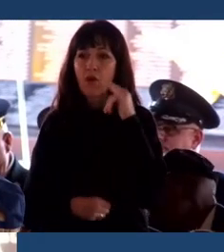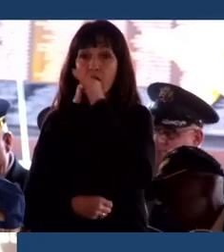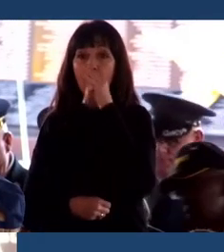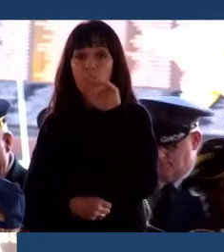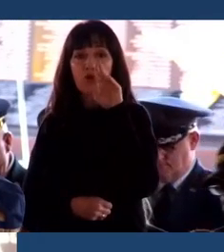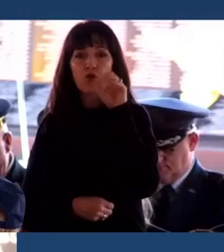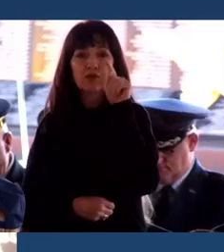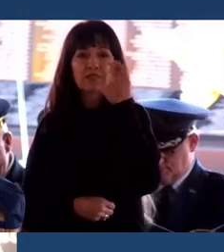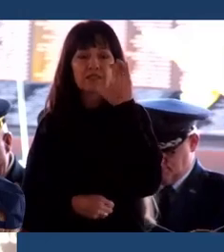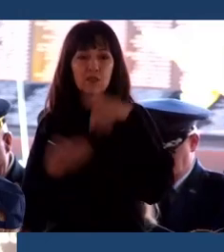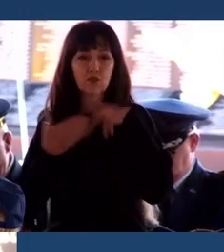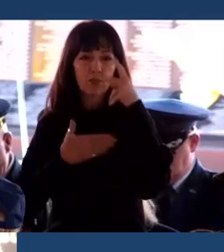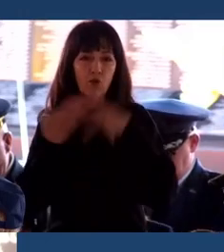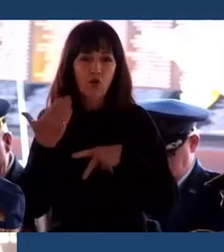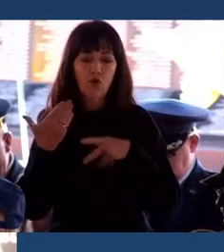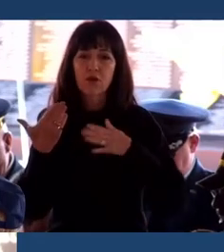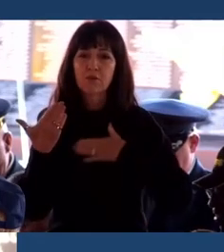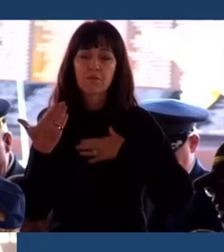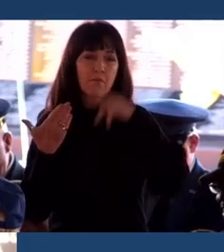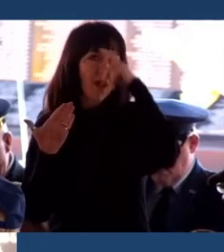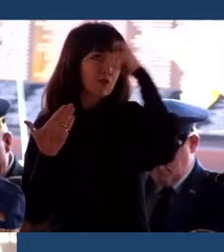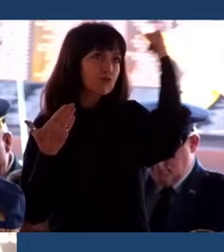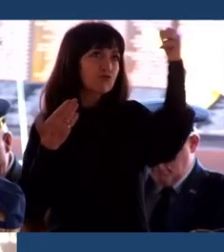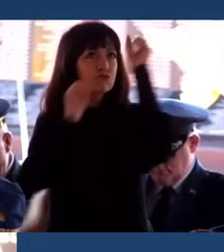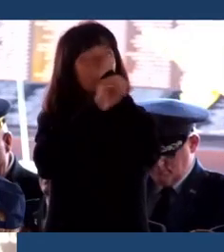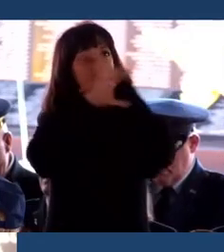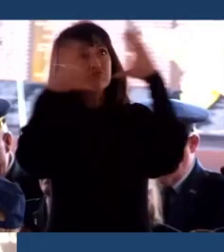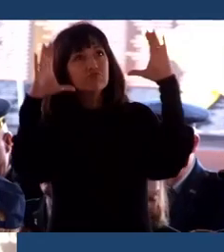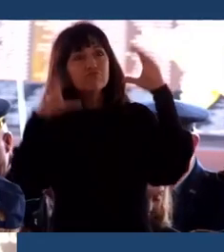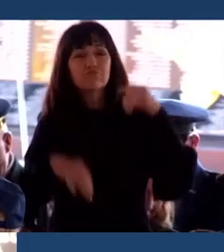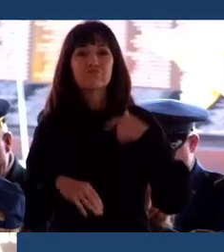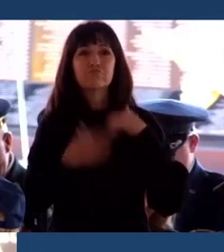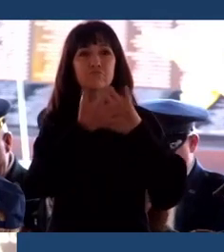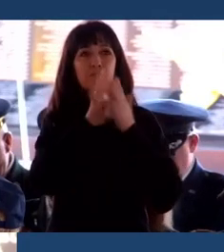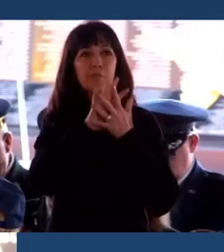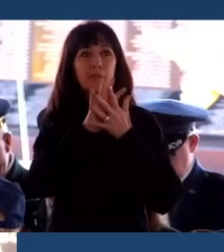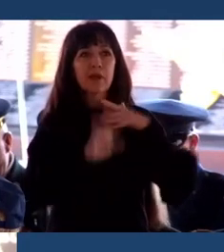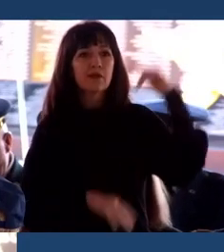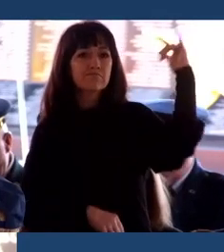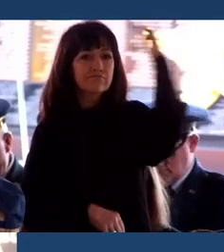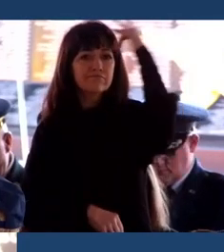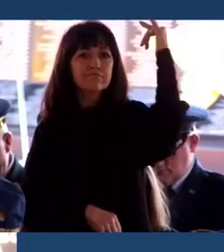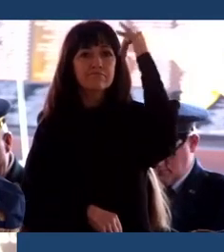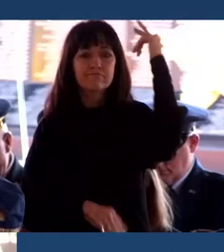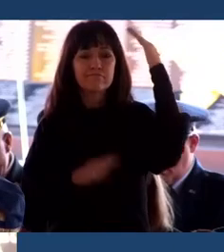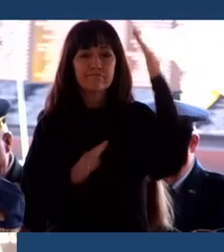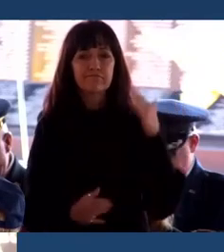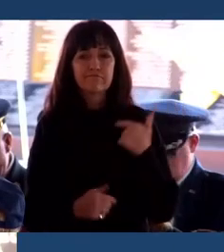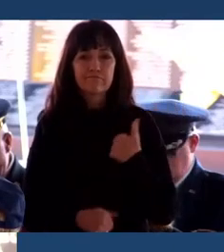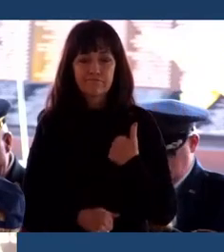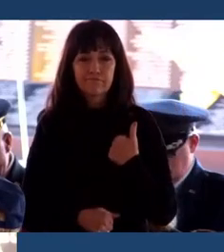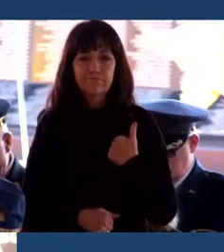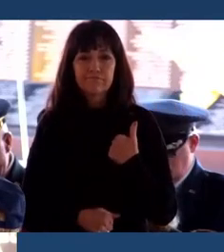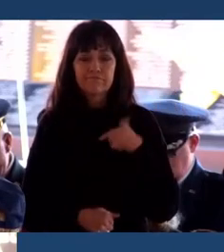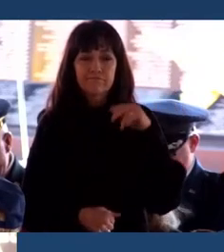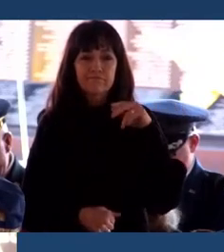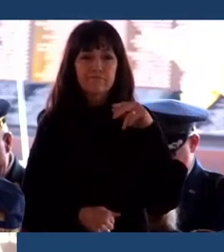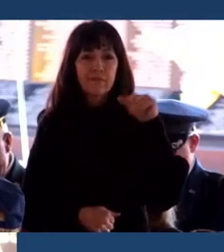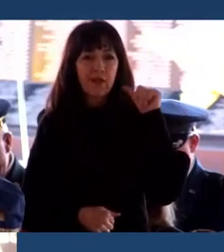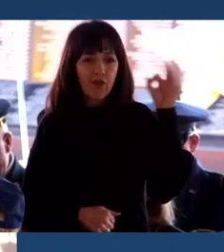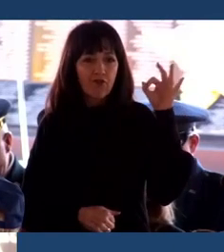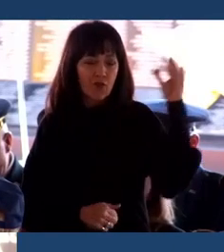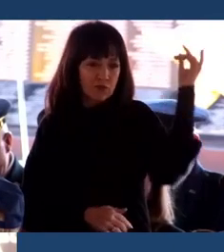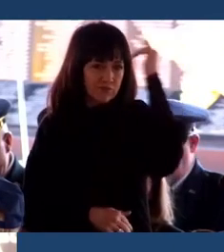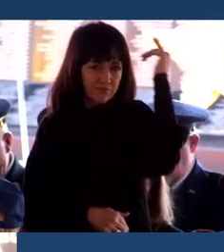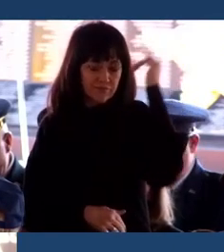program. I had dreams of becoming a U.S. Air Force fire pilot. After being notified of my draft